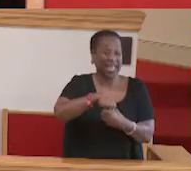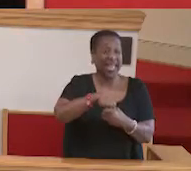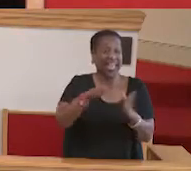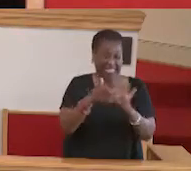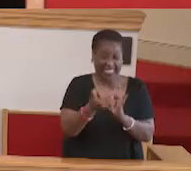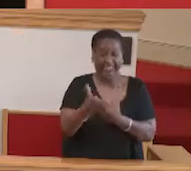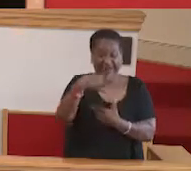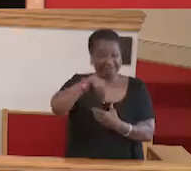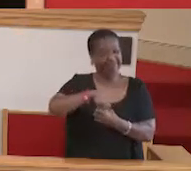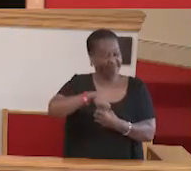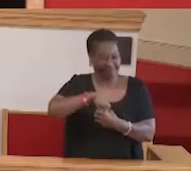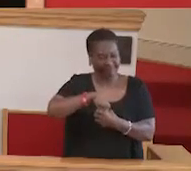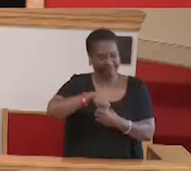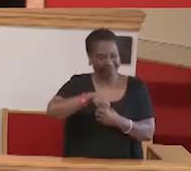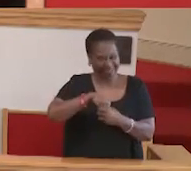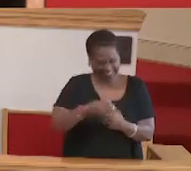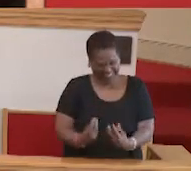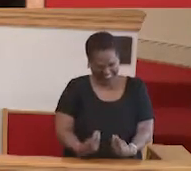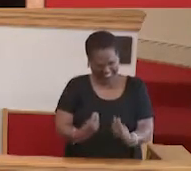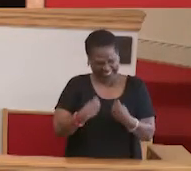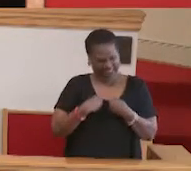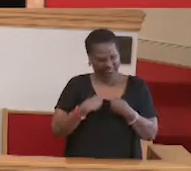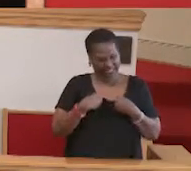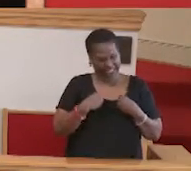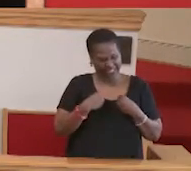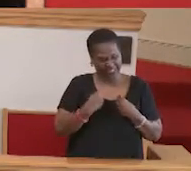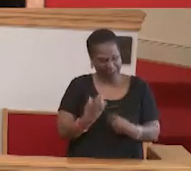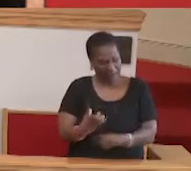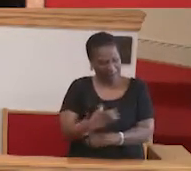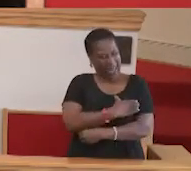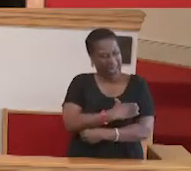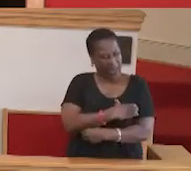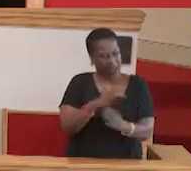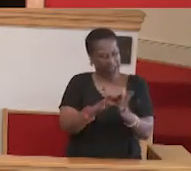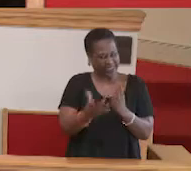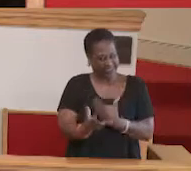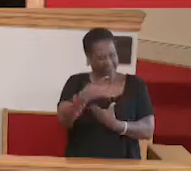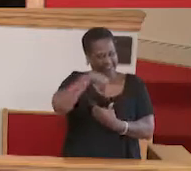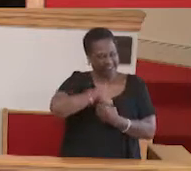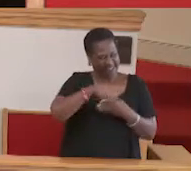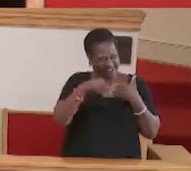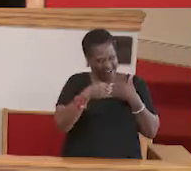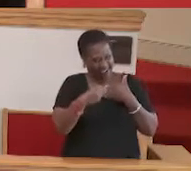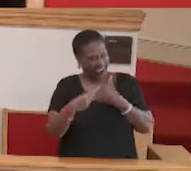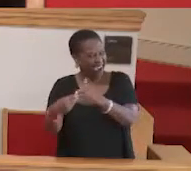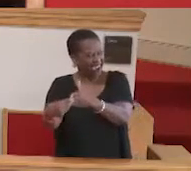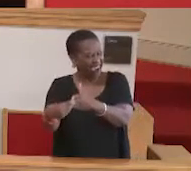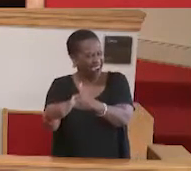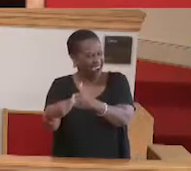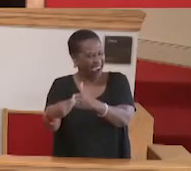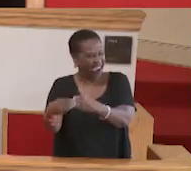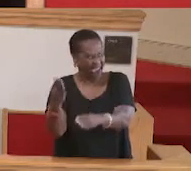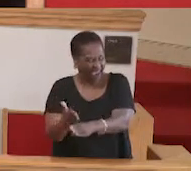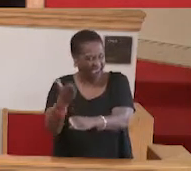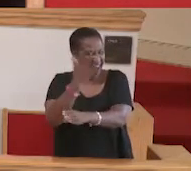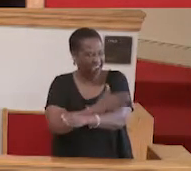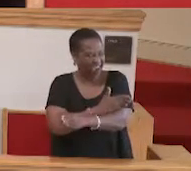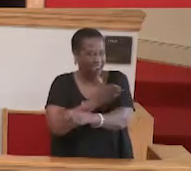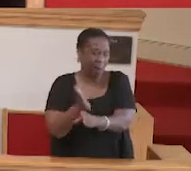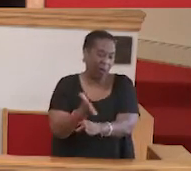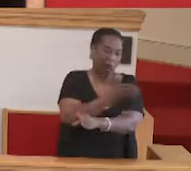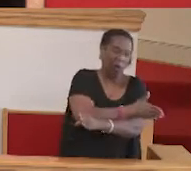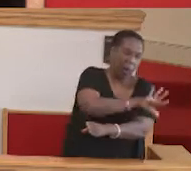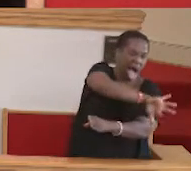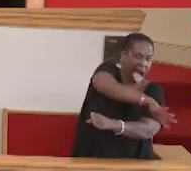to give us direction and empowerment in the areas of life which we were born